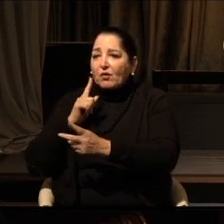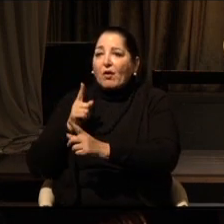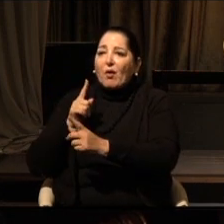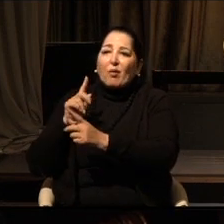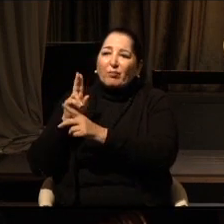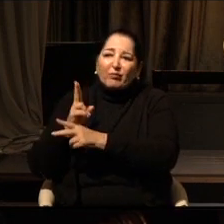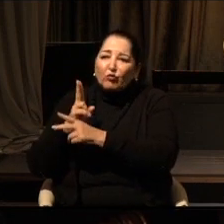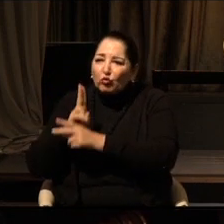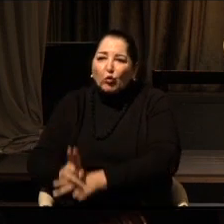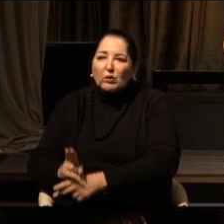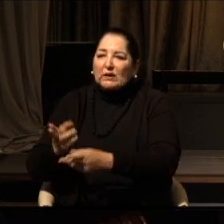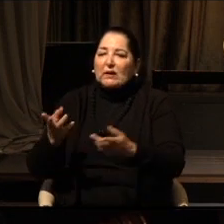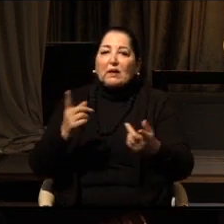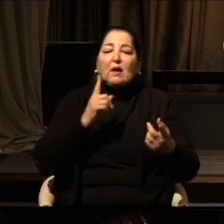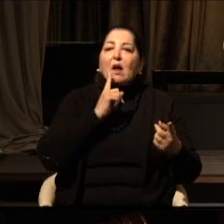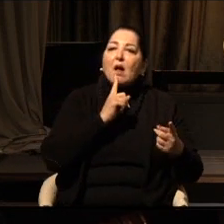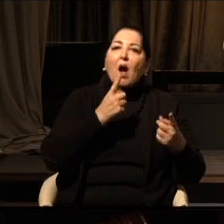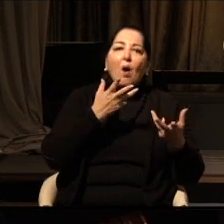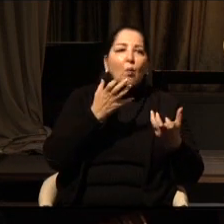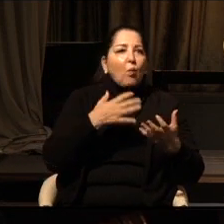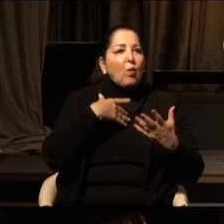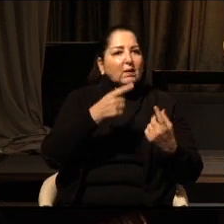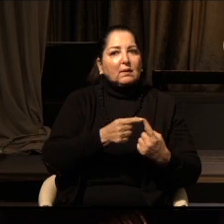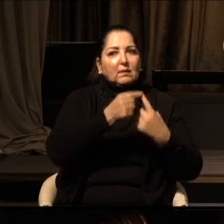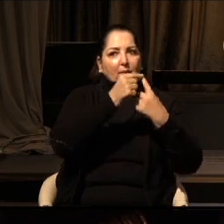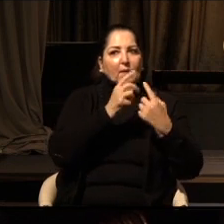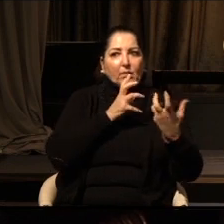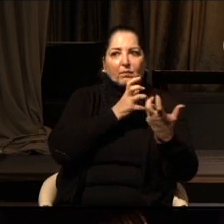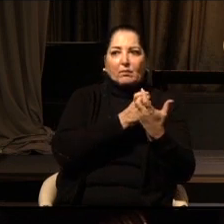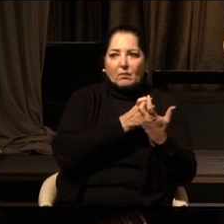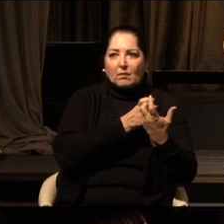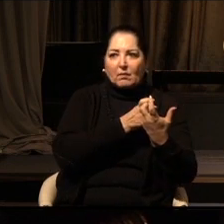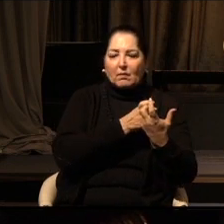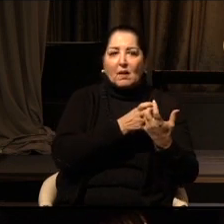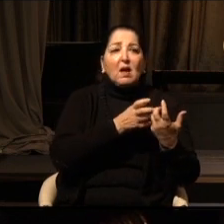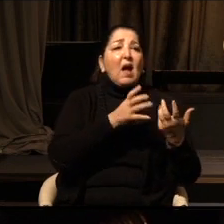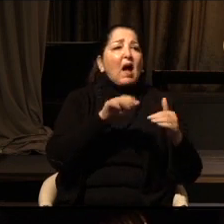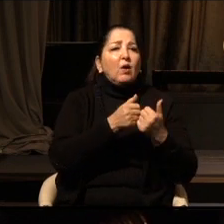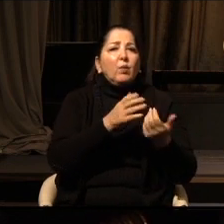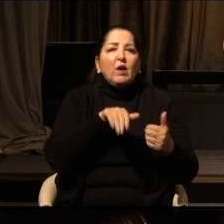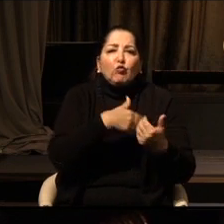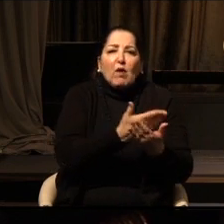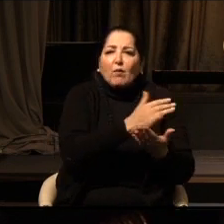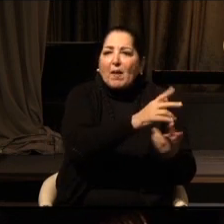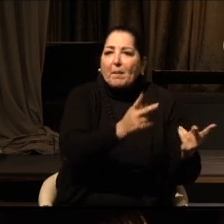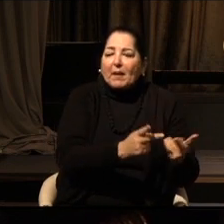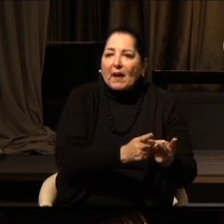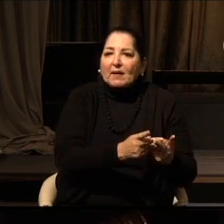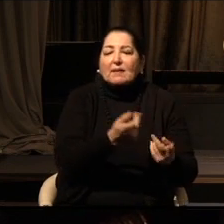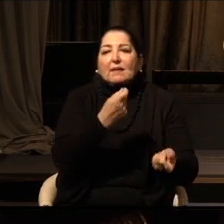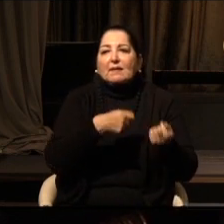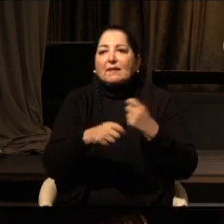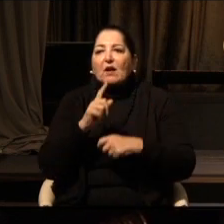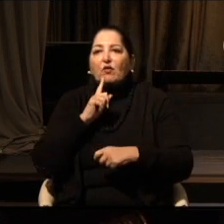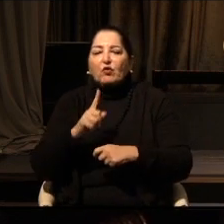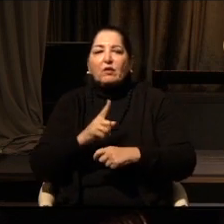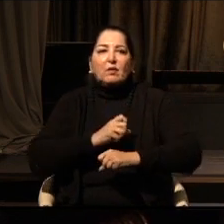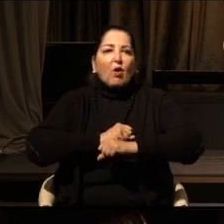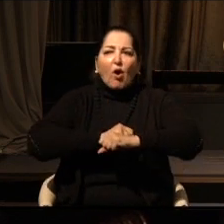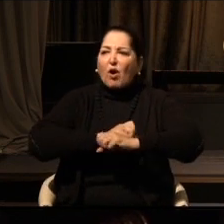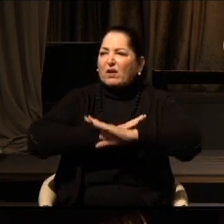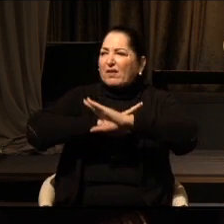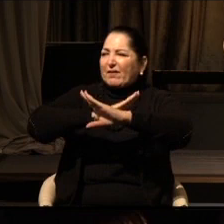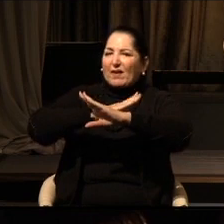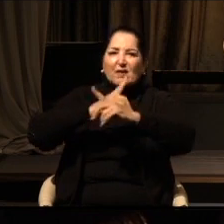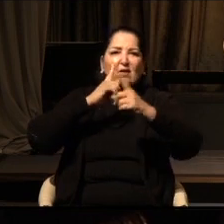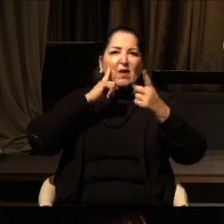joy of discovery, artistic fulfillment, and personal education, rather than a place to be guarded, defensive, and